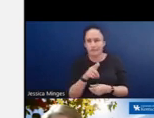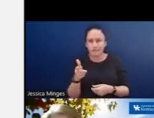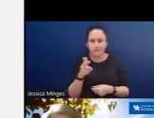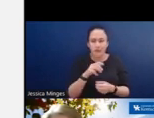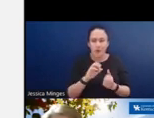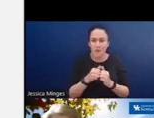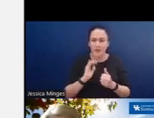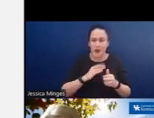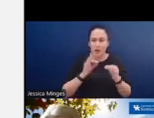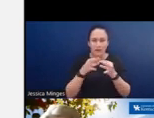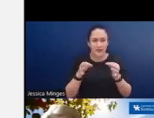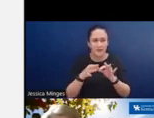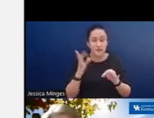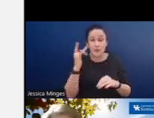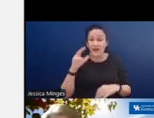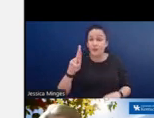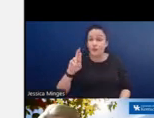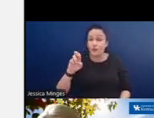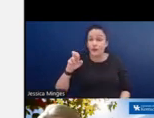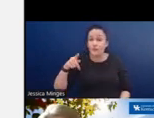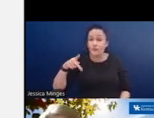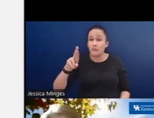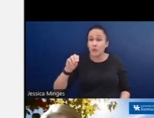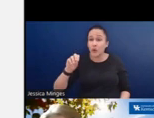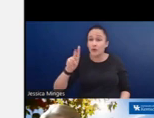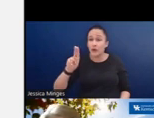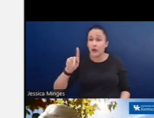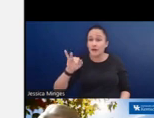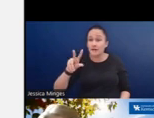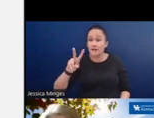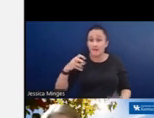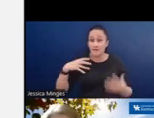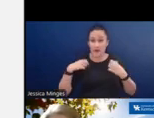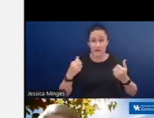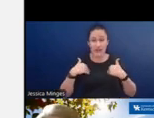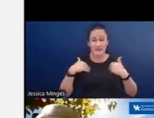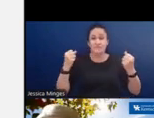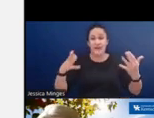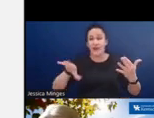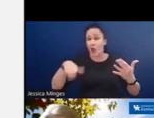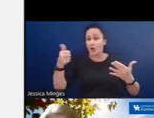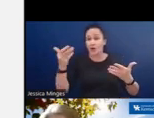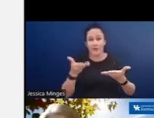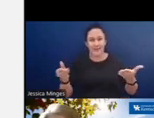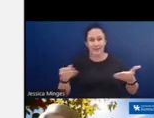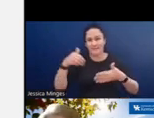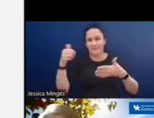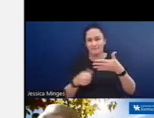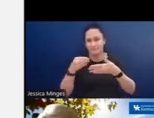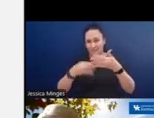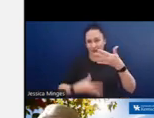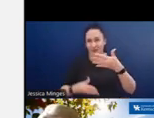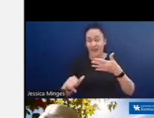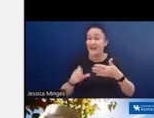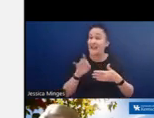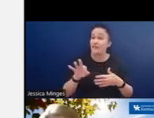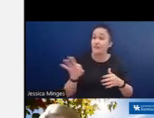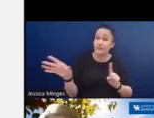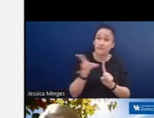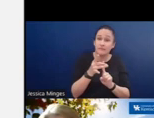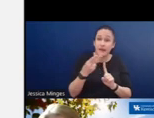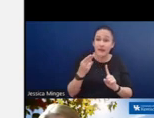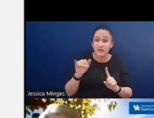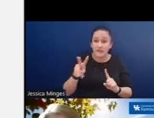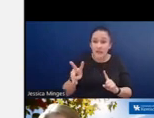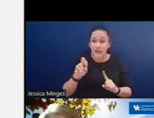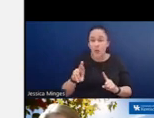because reproductive health has a whole lot of other things that fall under it, like whether you contract HIV or a